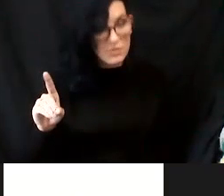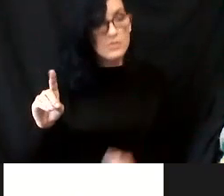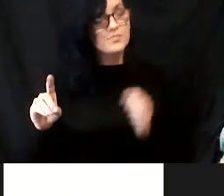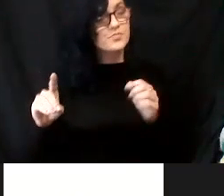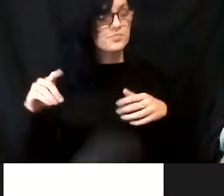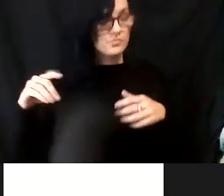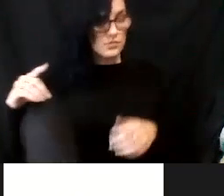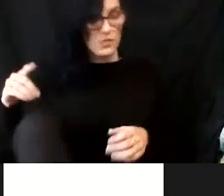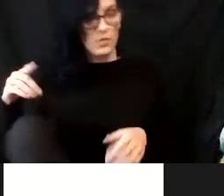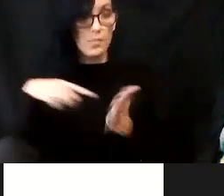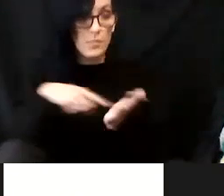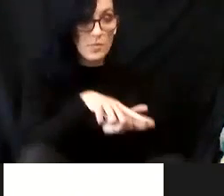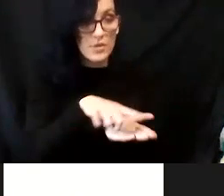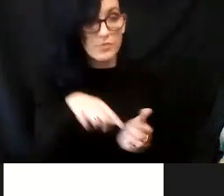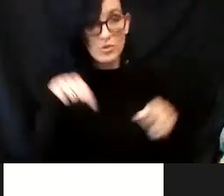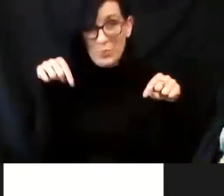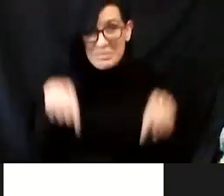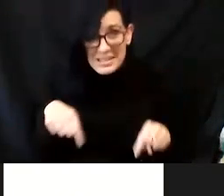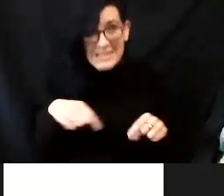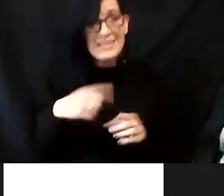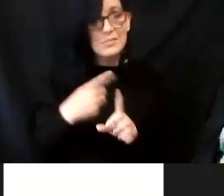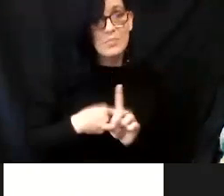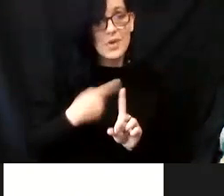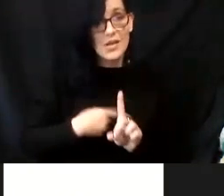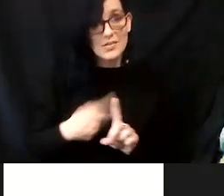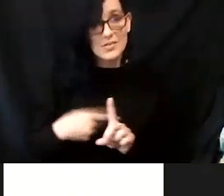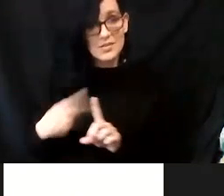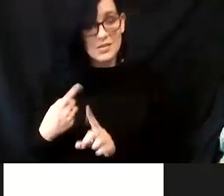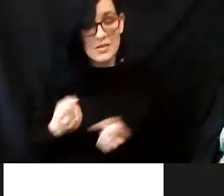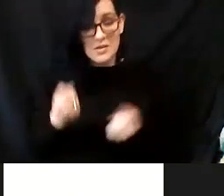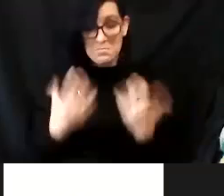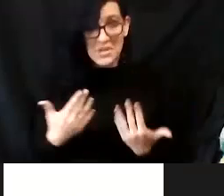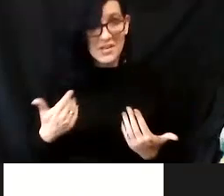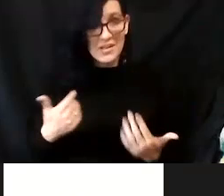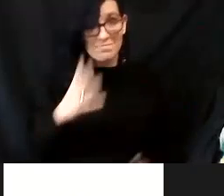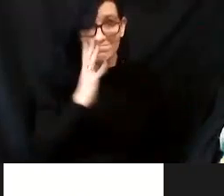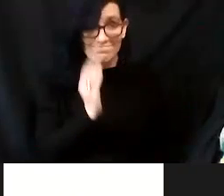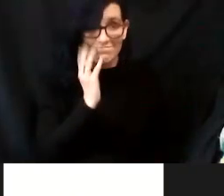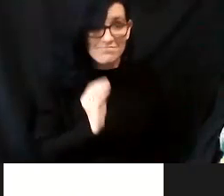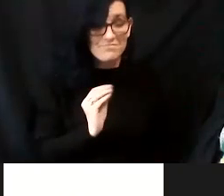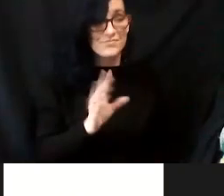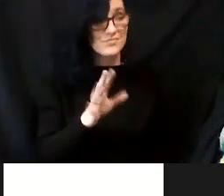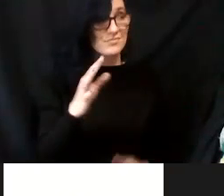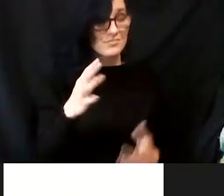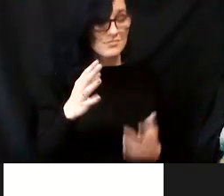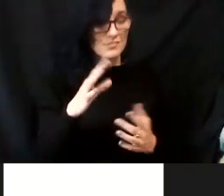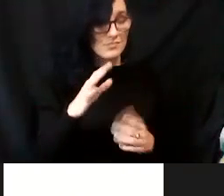people aren't making payment because their loans are in administrative forbearance due to COVID-19,